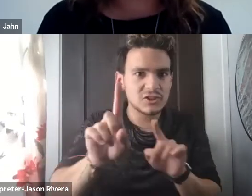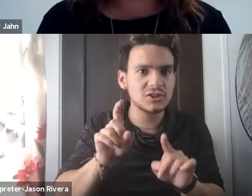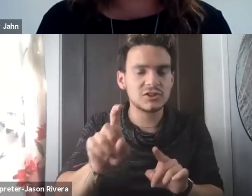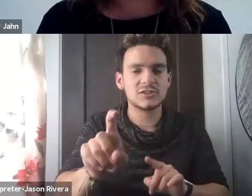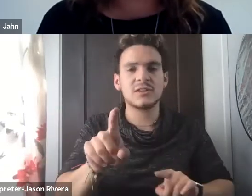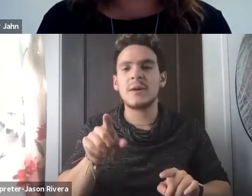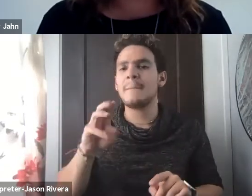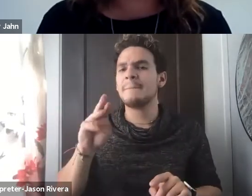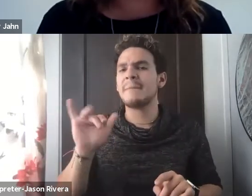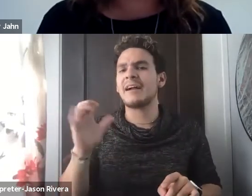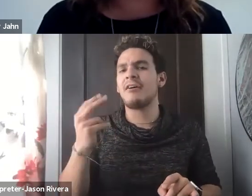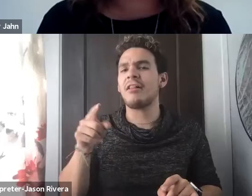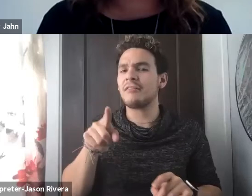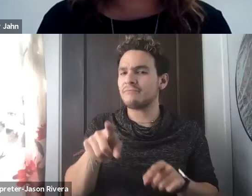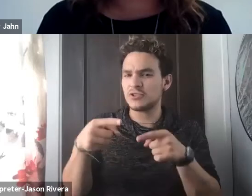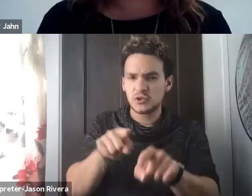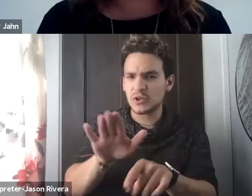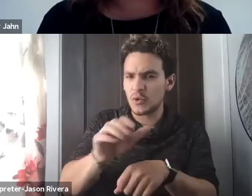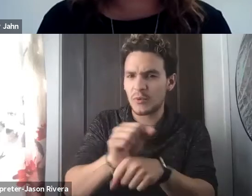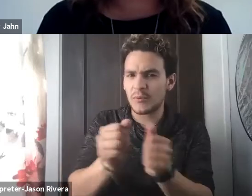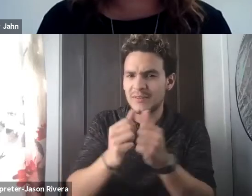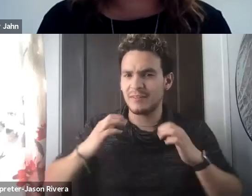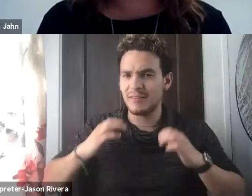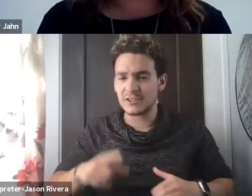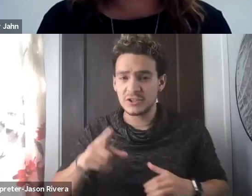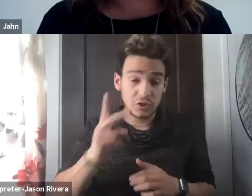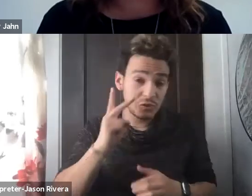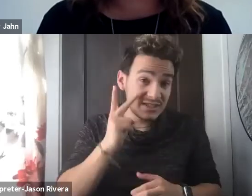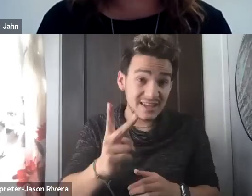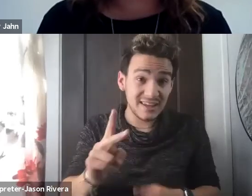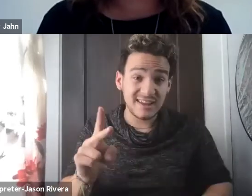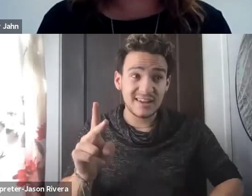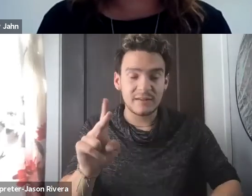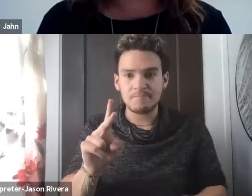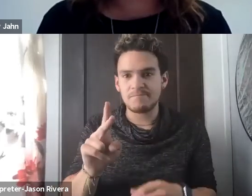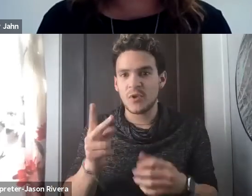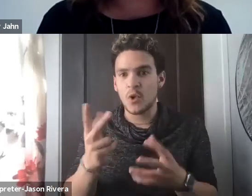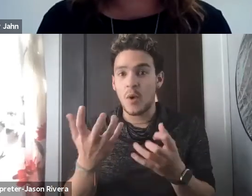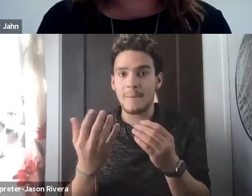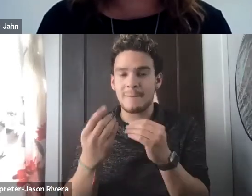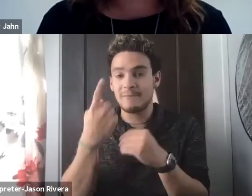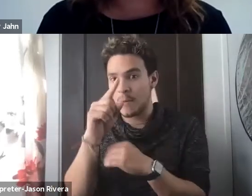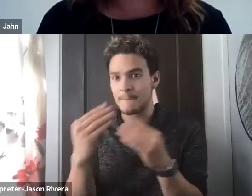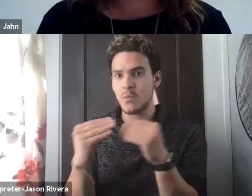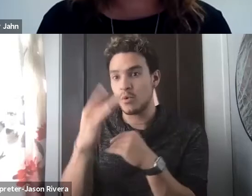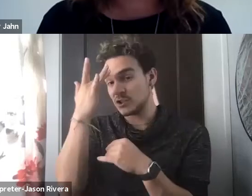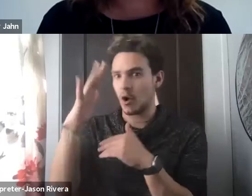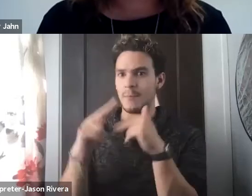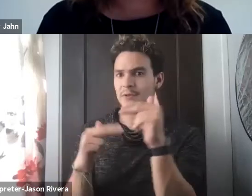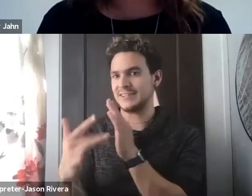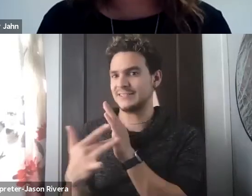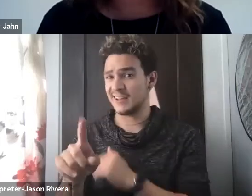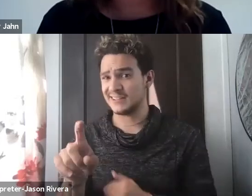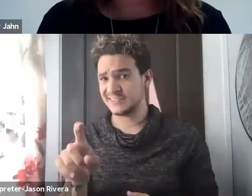clients, do you see, or would see, or CBRE in general, do you see a push for smart building technology? In our